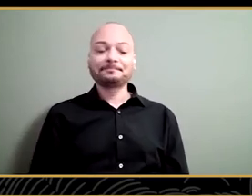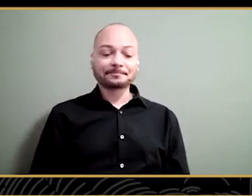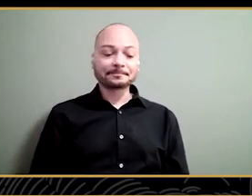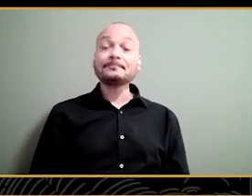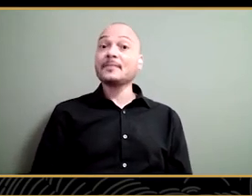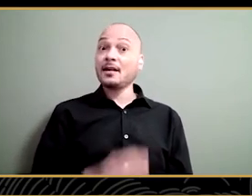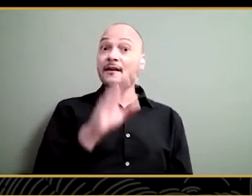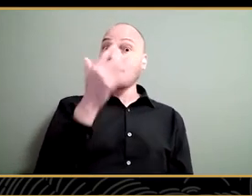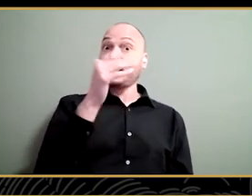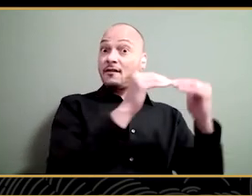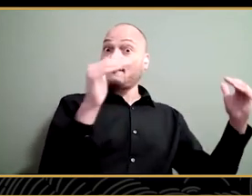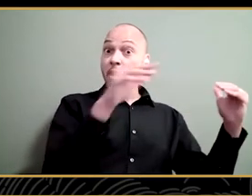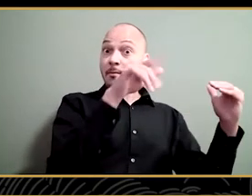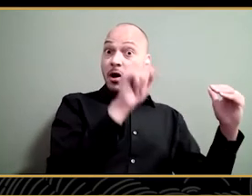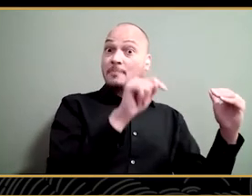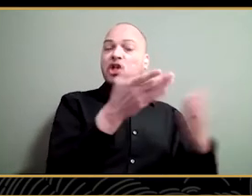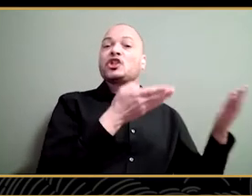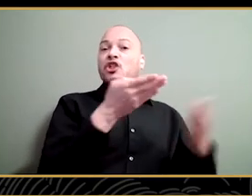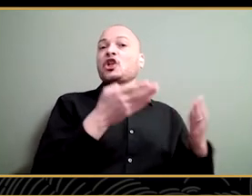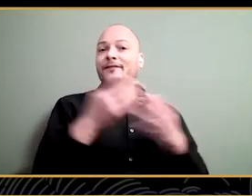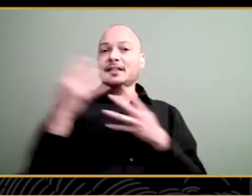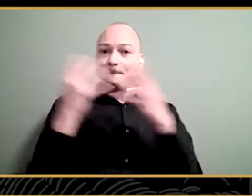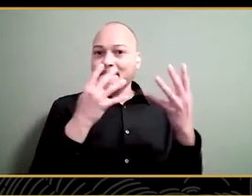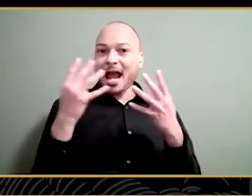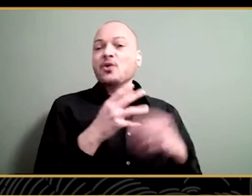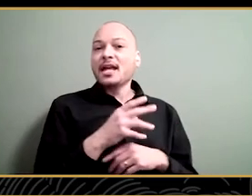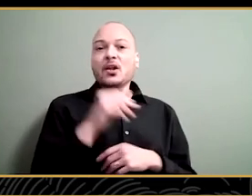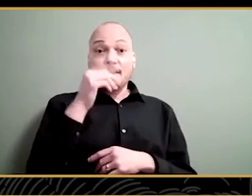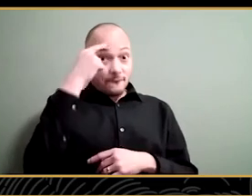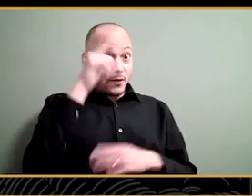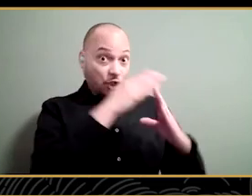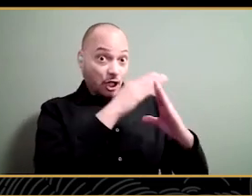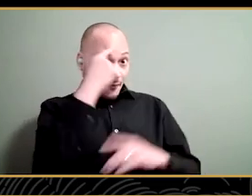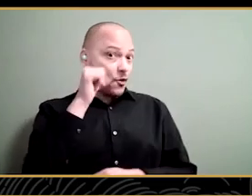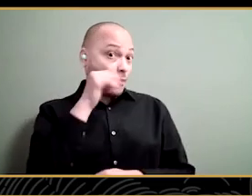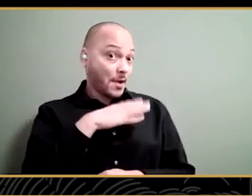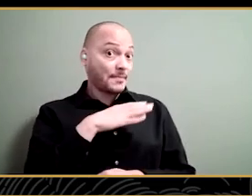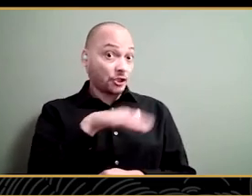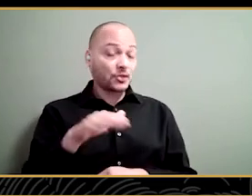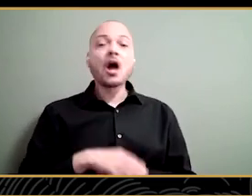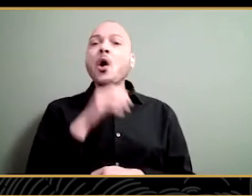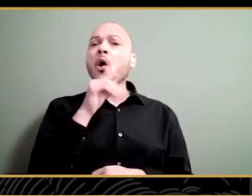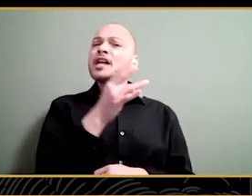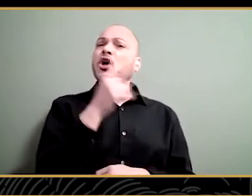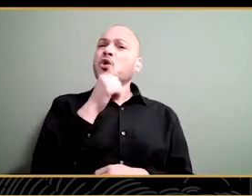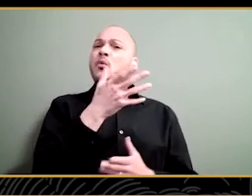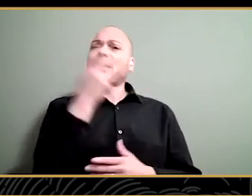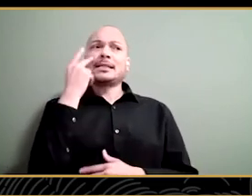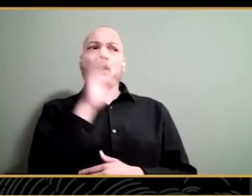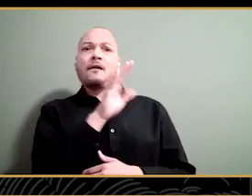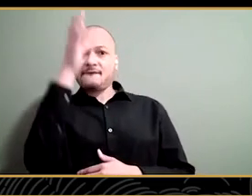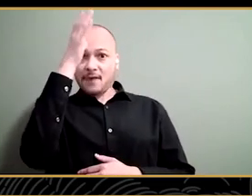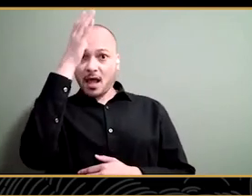apartment that serves as a migrant women and children's shelter in Nogales, Sonora An 18-year-old girl who wants